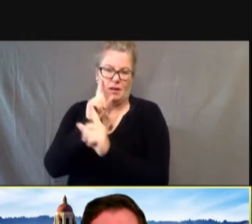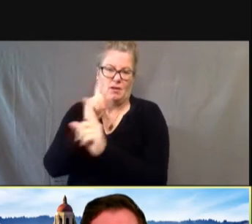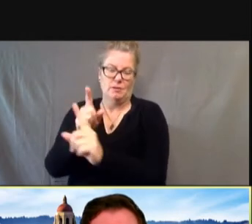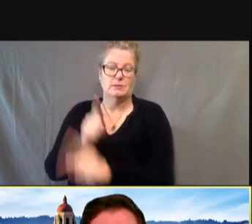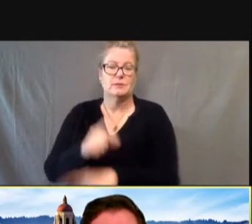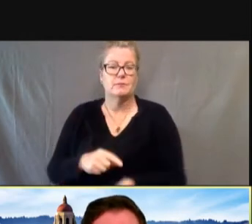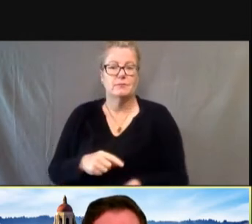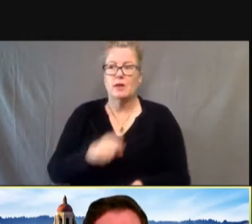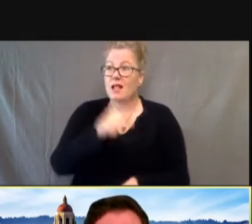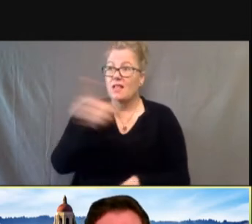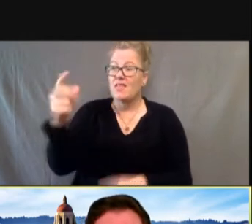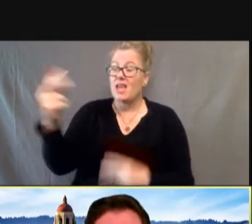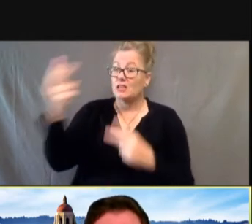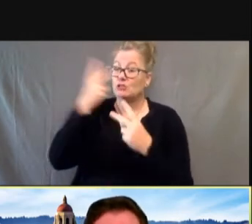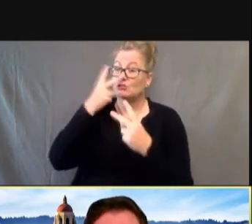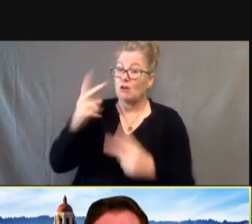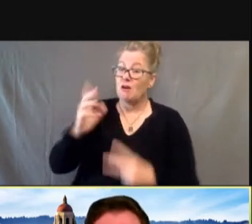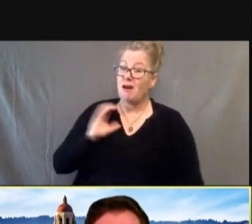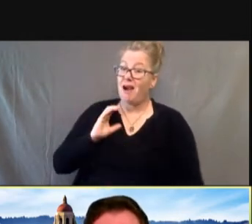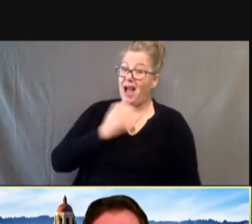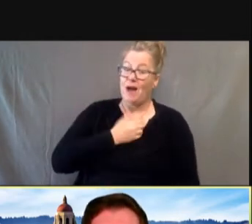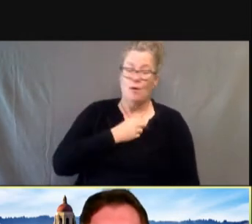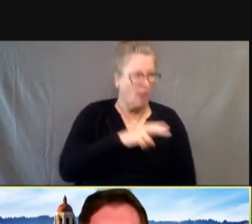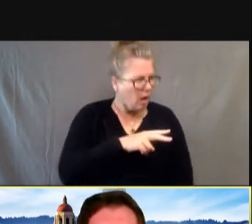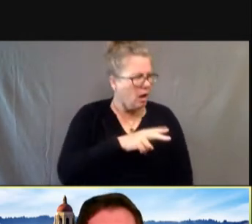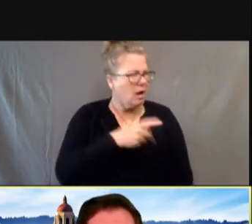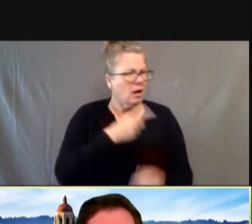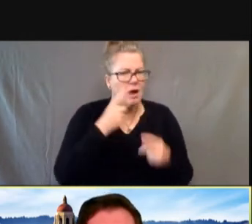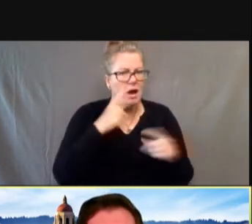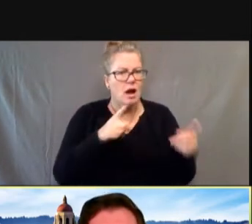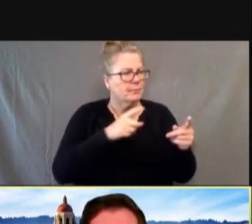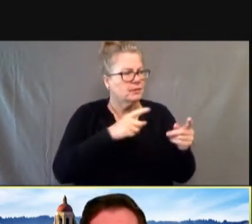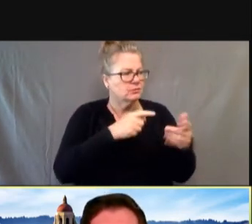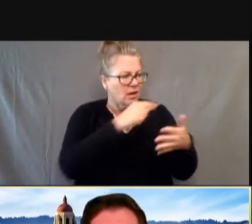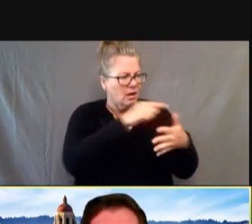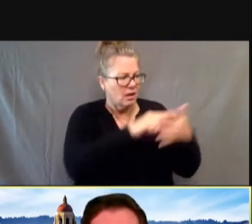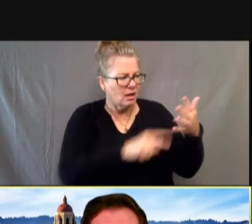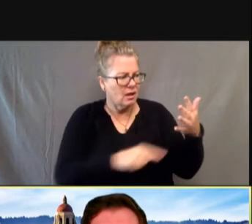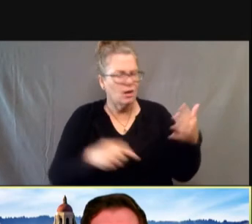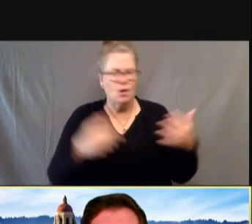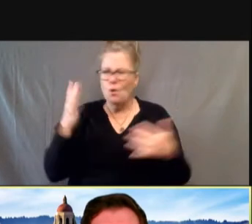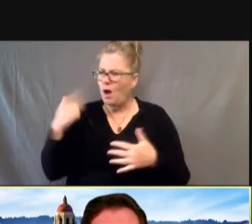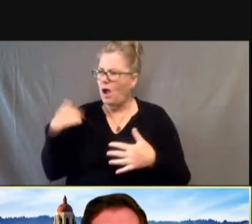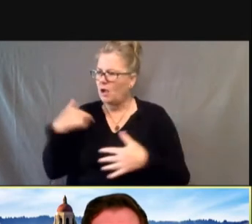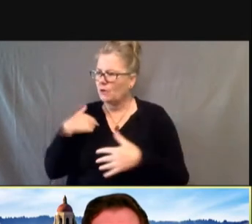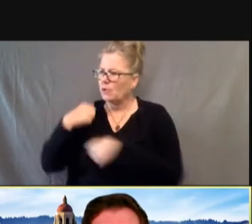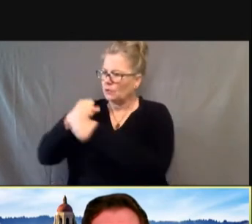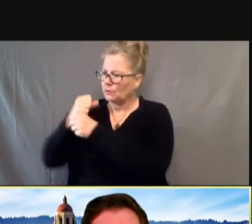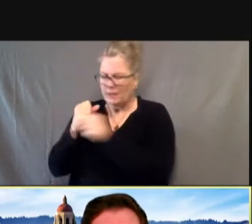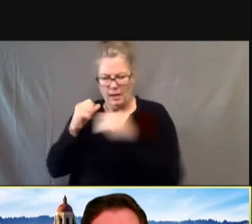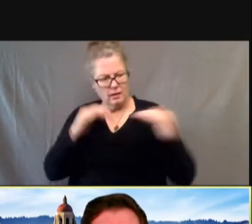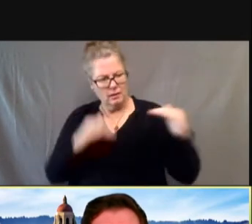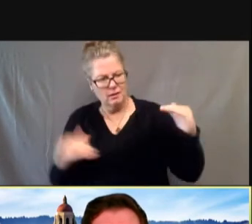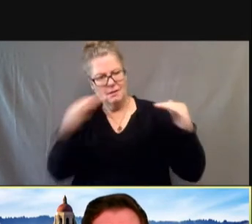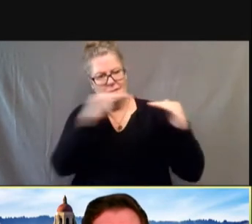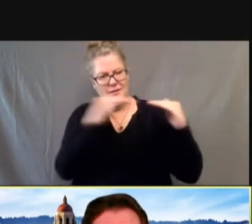short amount of time and did not want to reinvent the wheel. We had to consider this carefully because we didn't want to get too big too